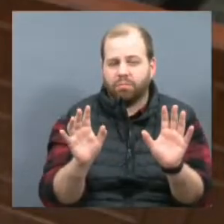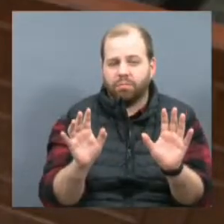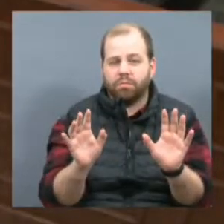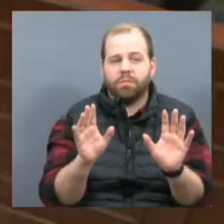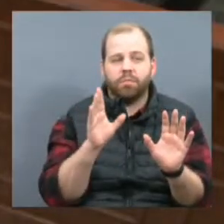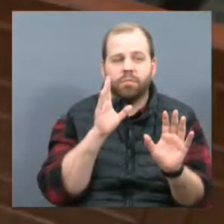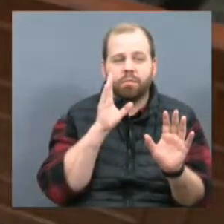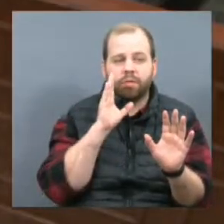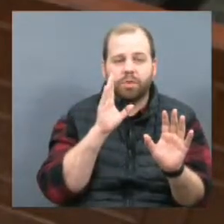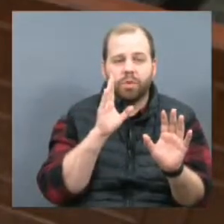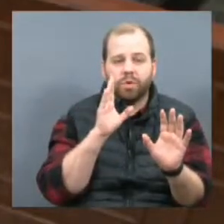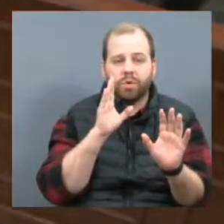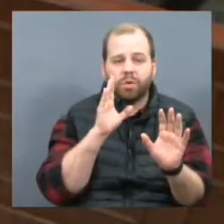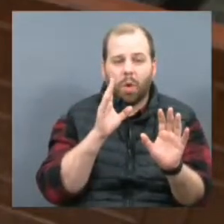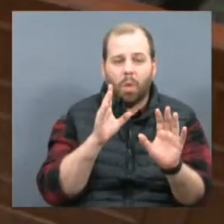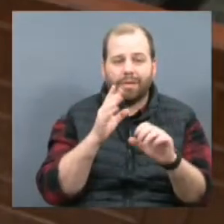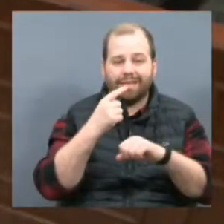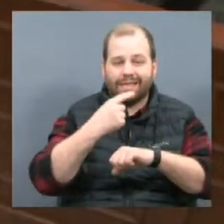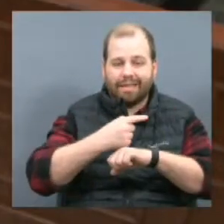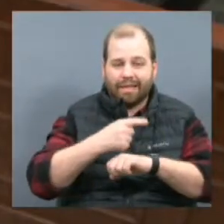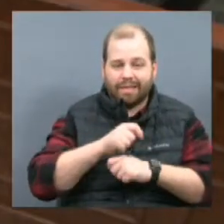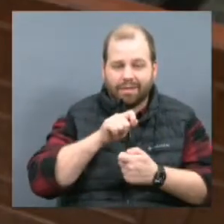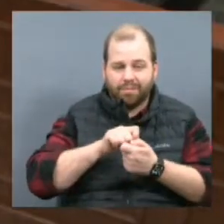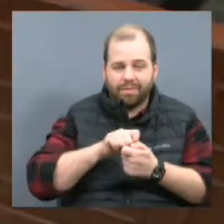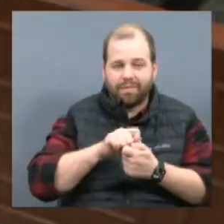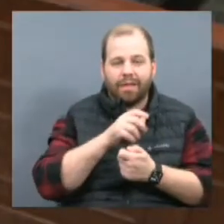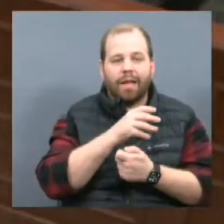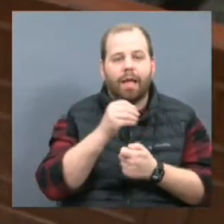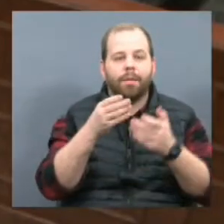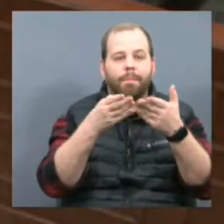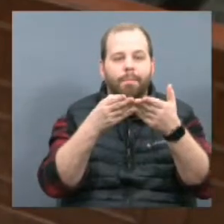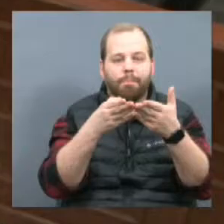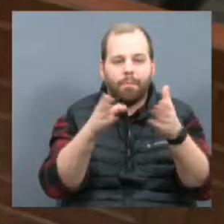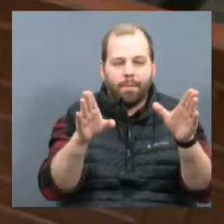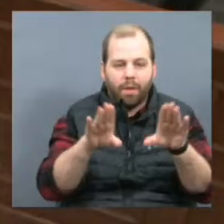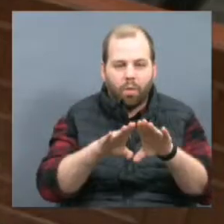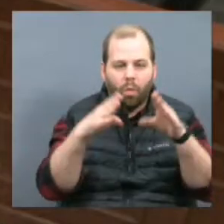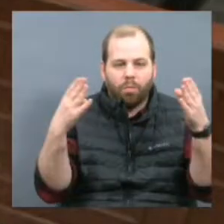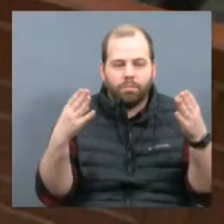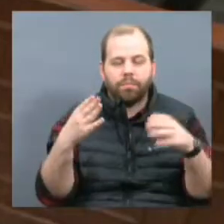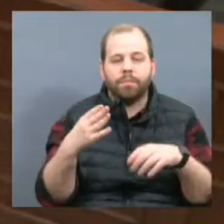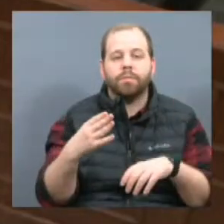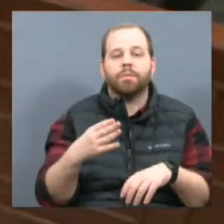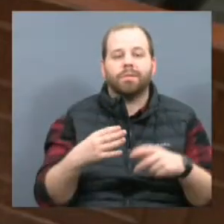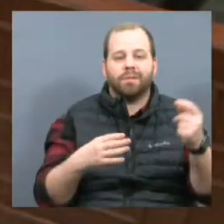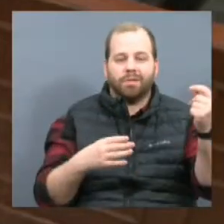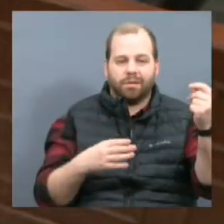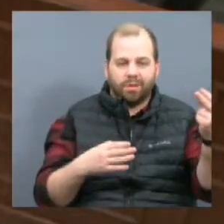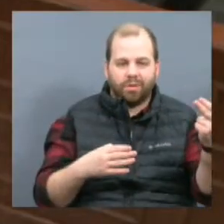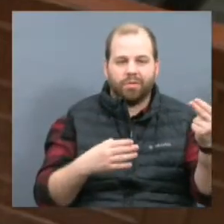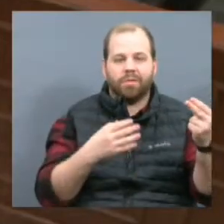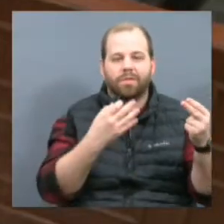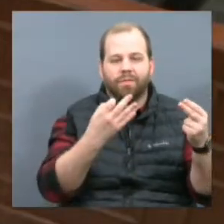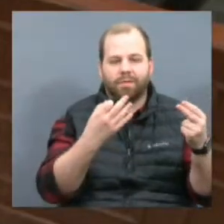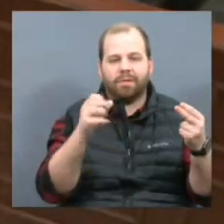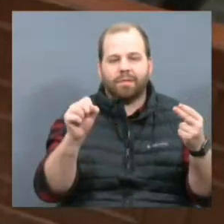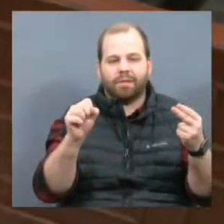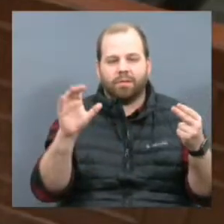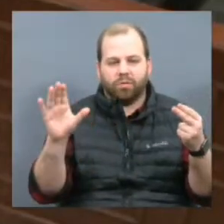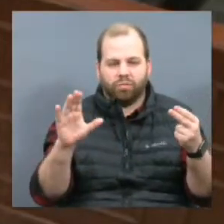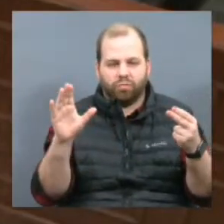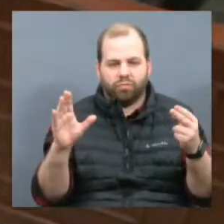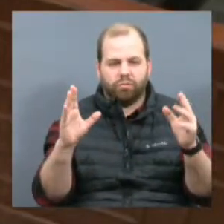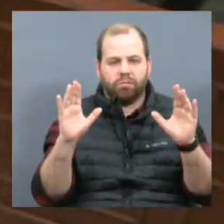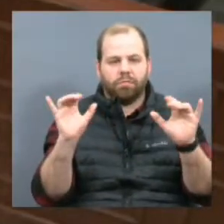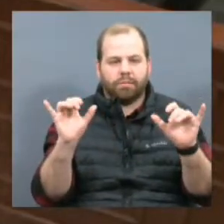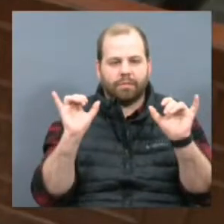we will have the days and the hours that you're going to be open to the public? The days will be the same, Thursday through Sunday. So to the